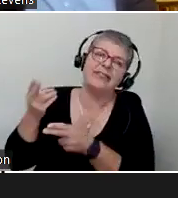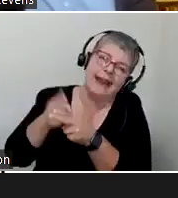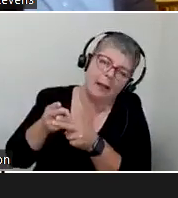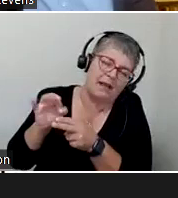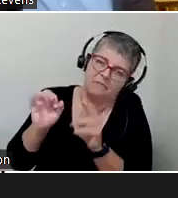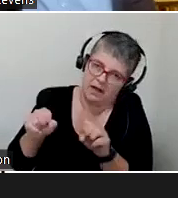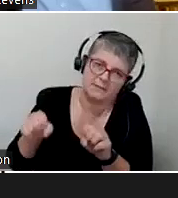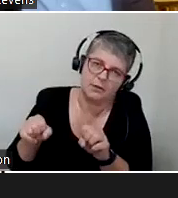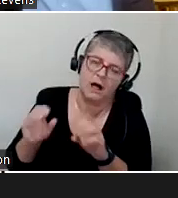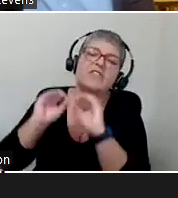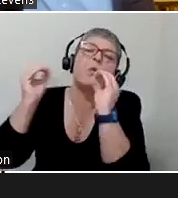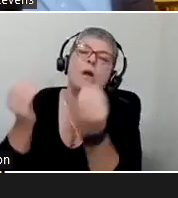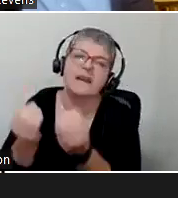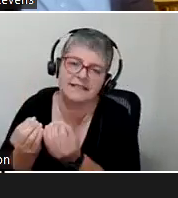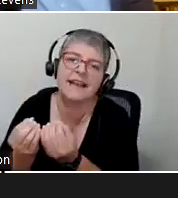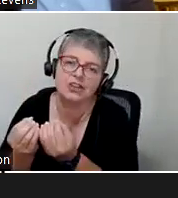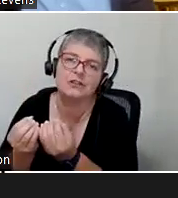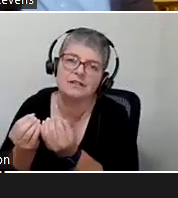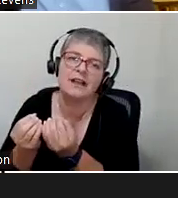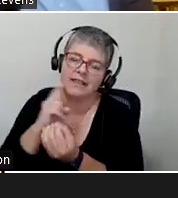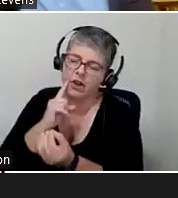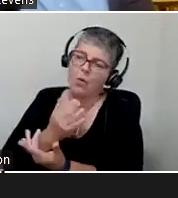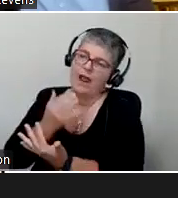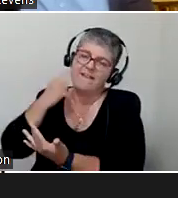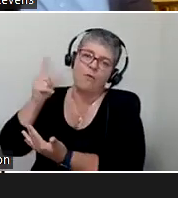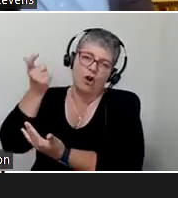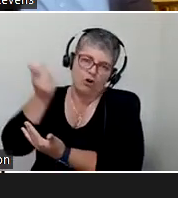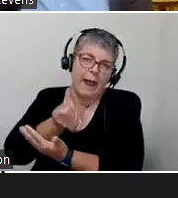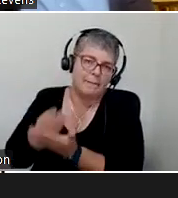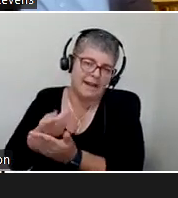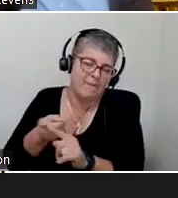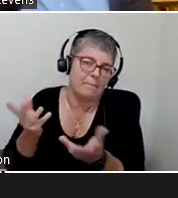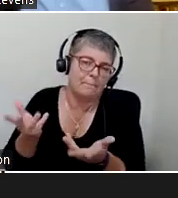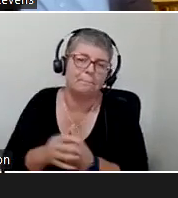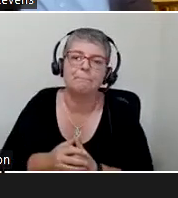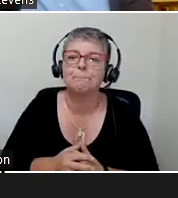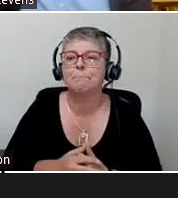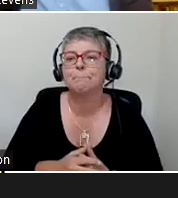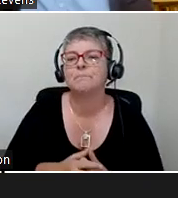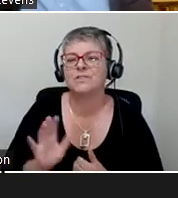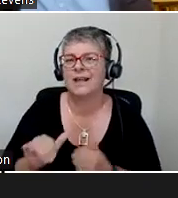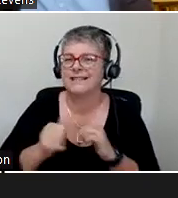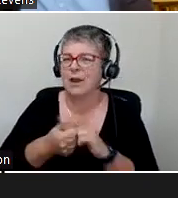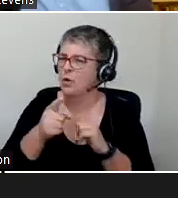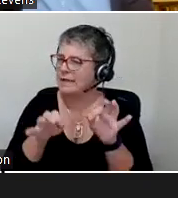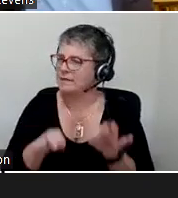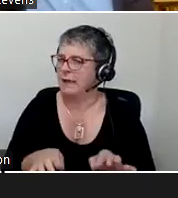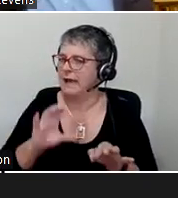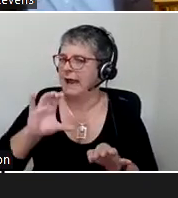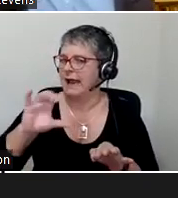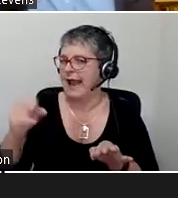the organization that you are applying to the grant for. Right? So that's how you will explain your cash cost